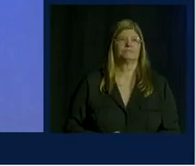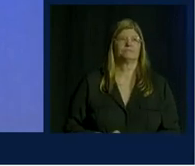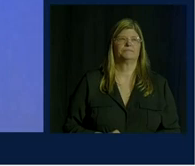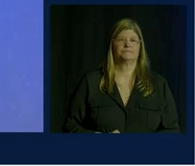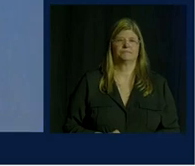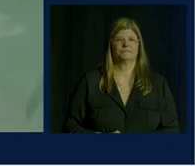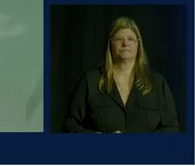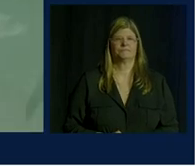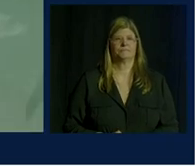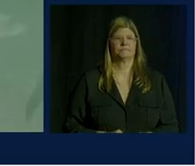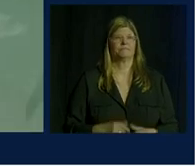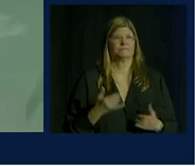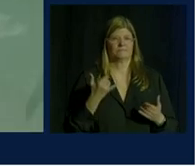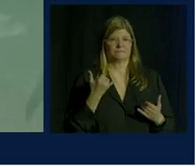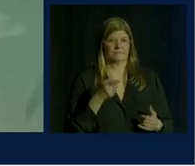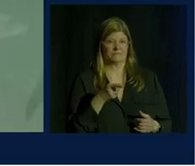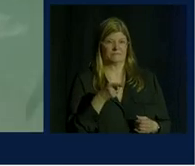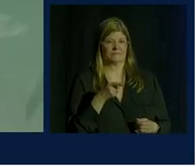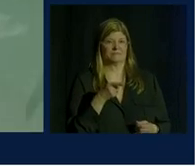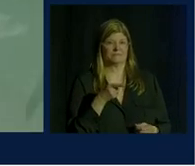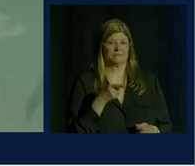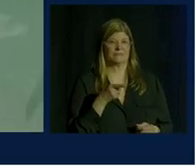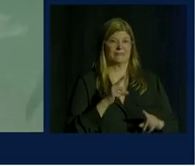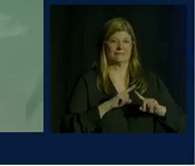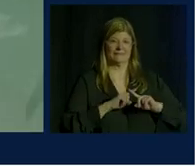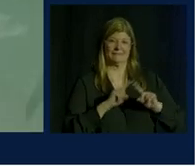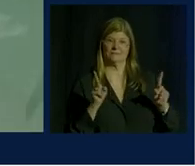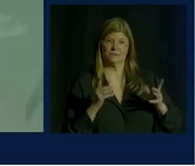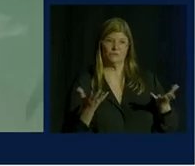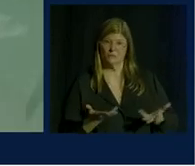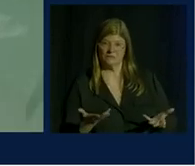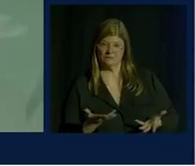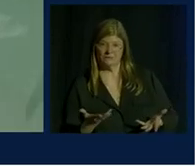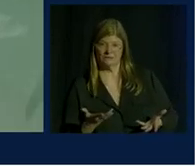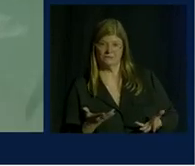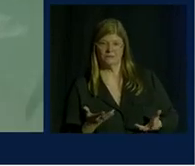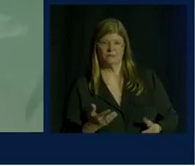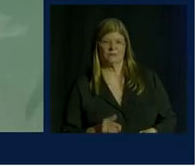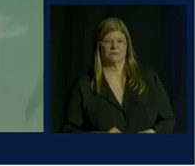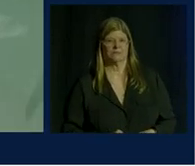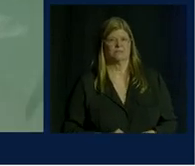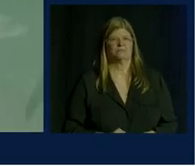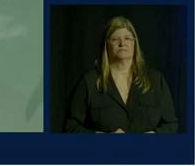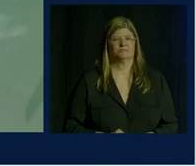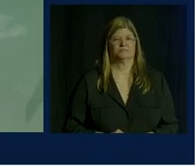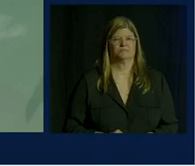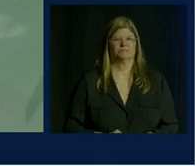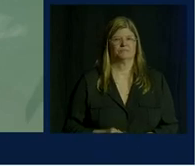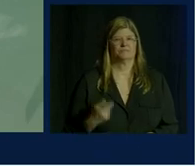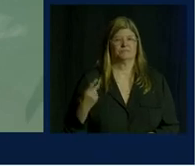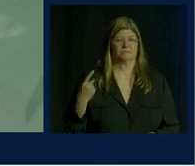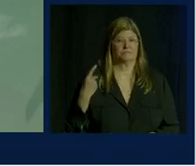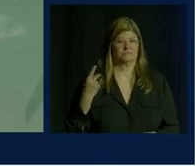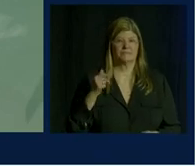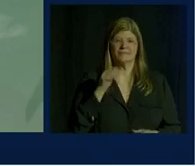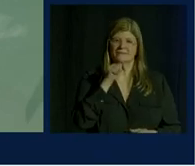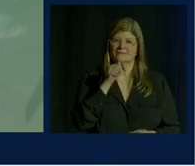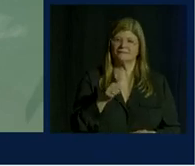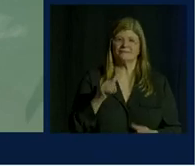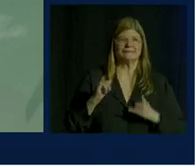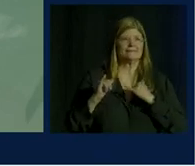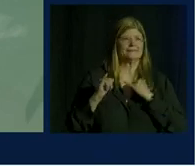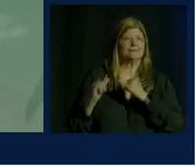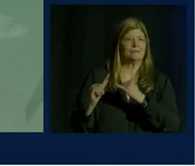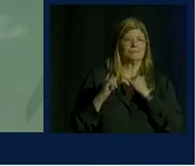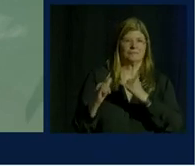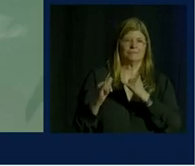us, what is different is we aren't like your typical local delivery platform